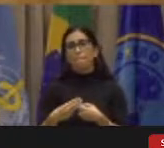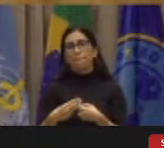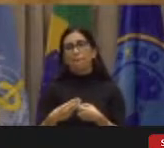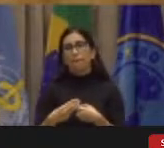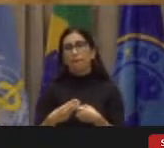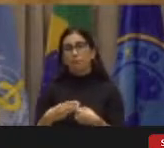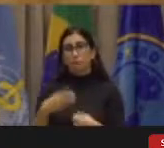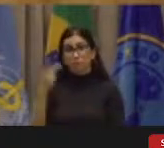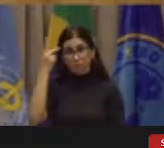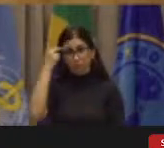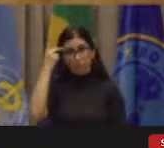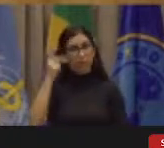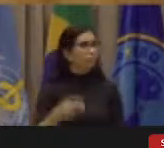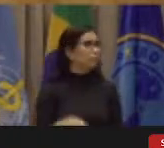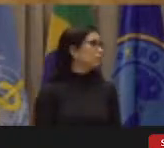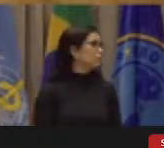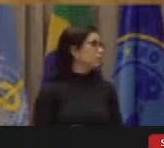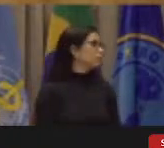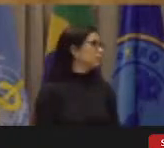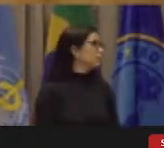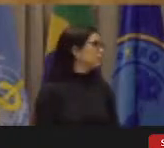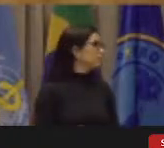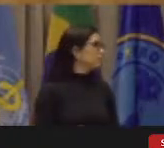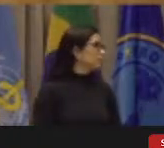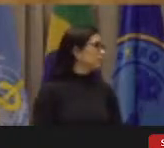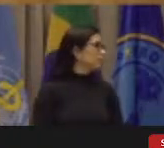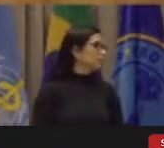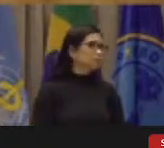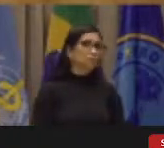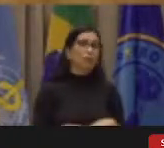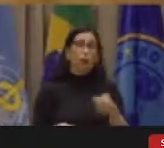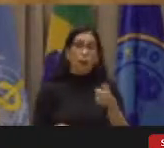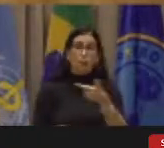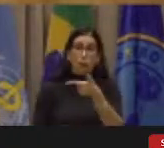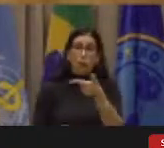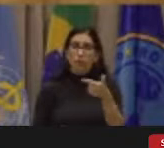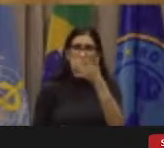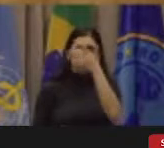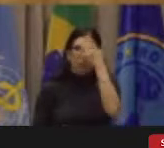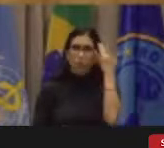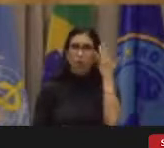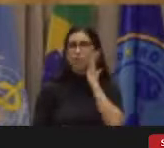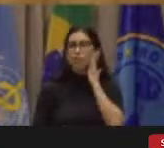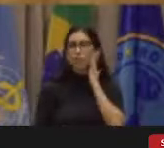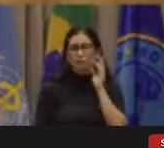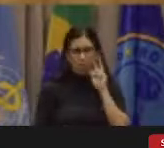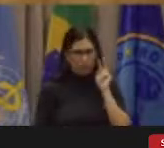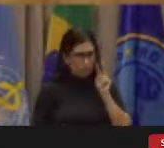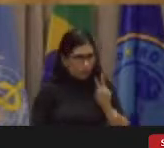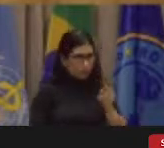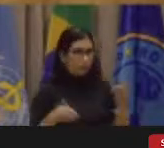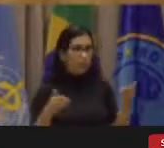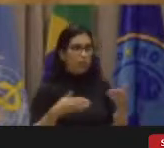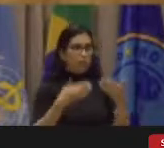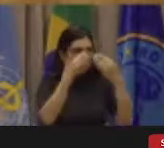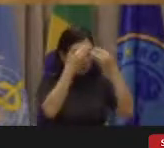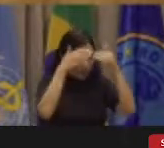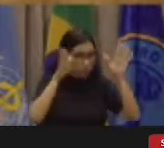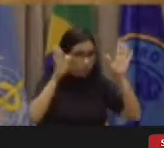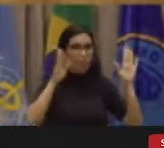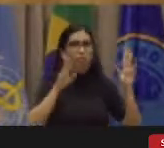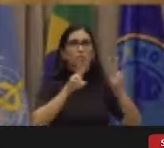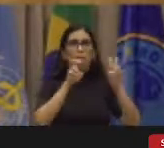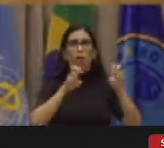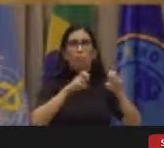is 12 times larger than São Paulo. So very few people had an idea of that. So we went to look at that. We